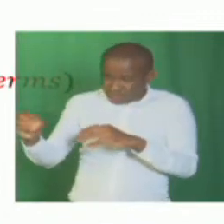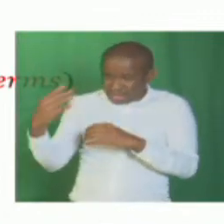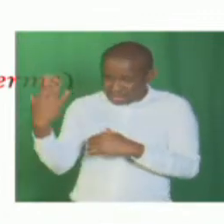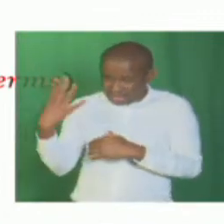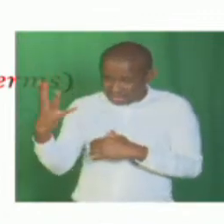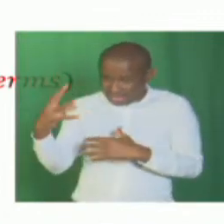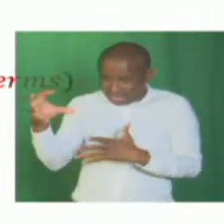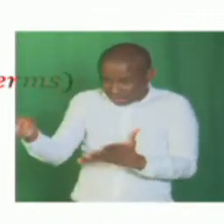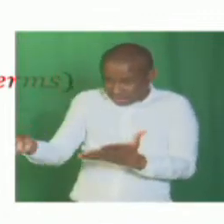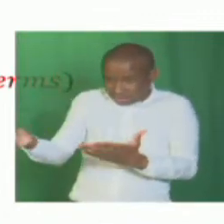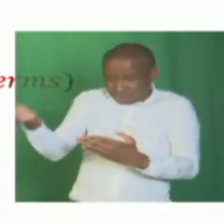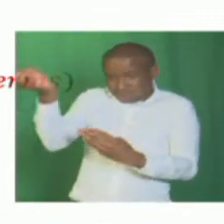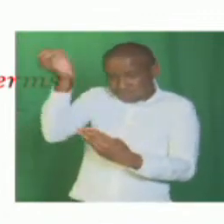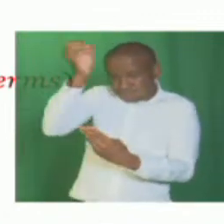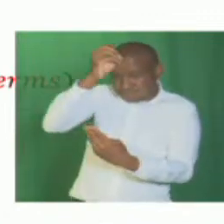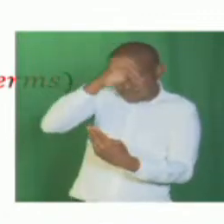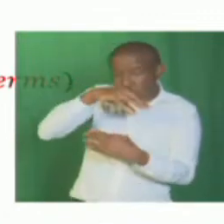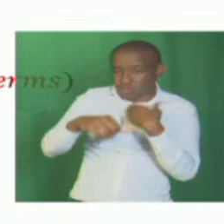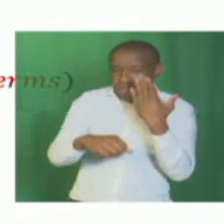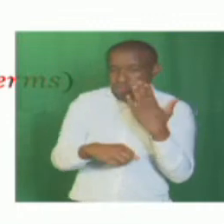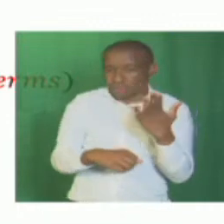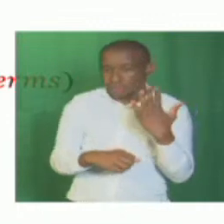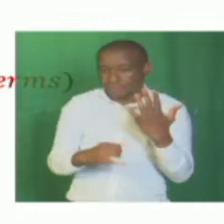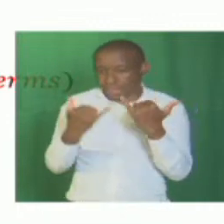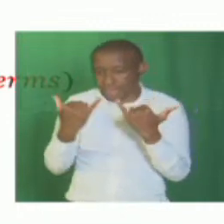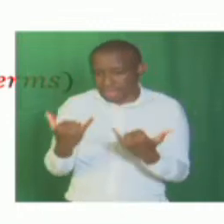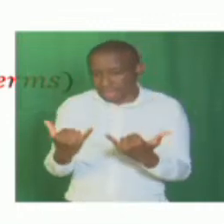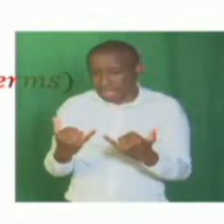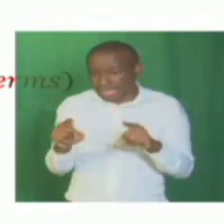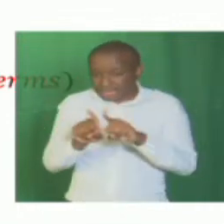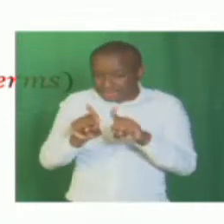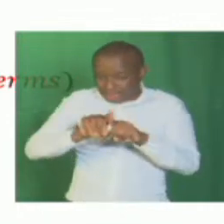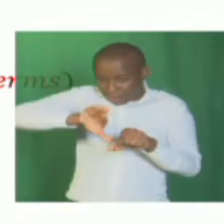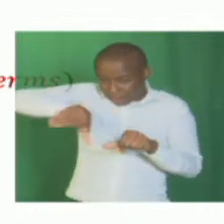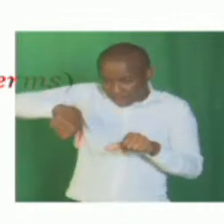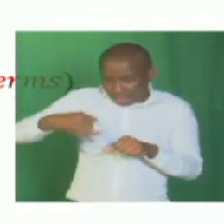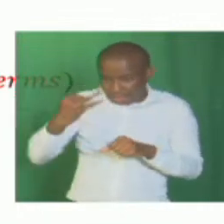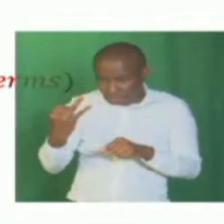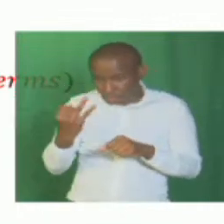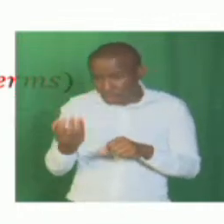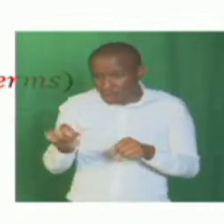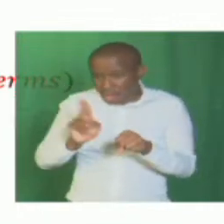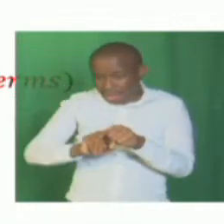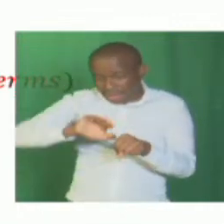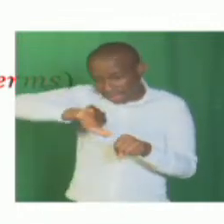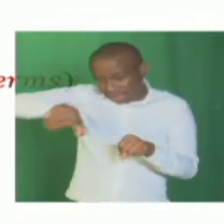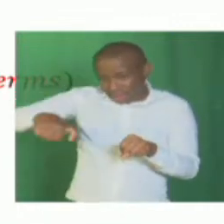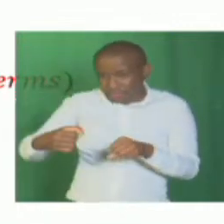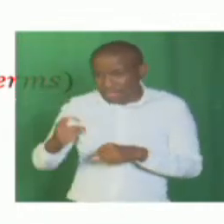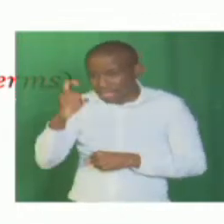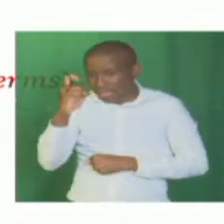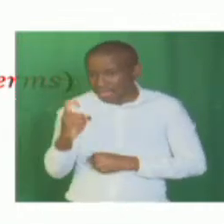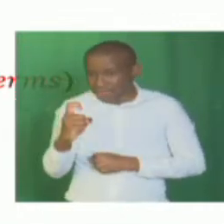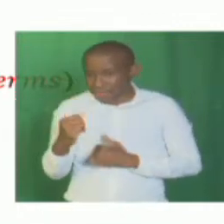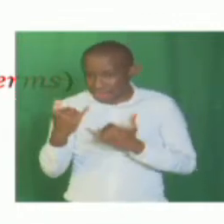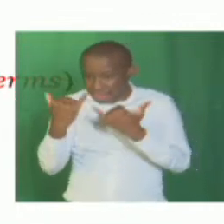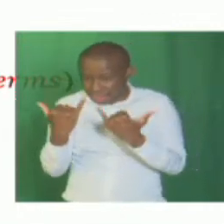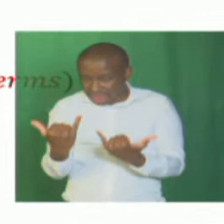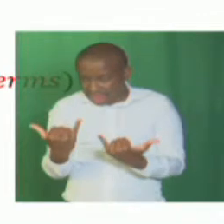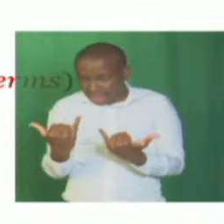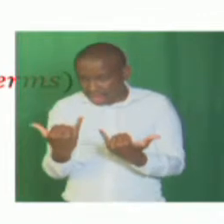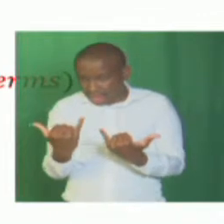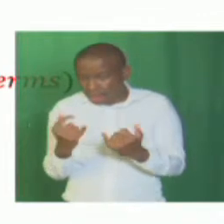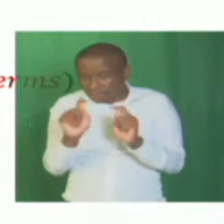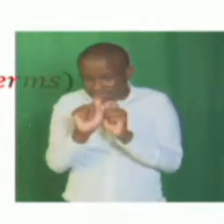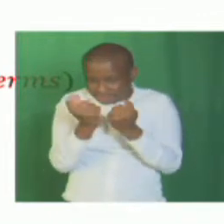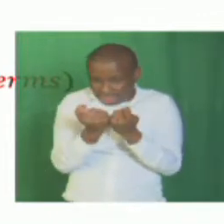side. We bring it to the left-hand side. So we'll subtract the 2, and then we'll subtract the x. And then we will then